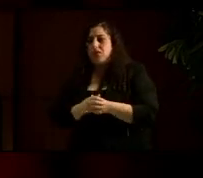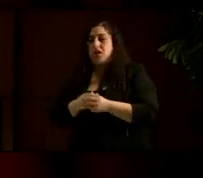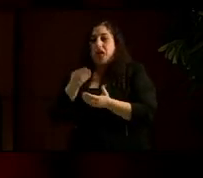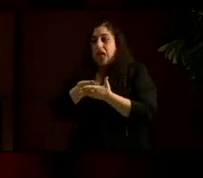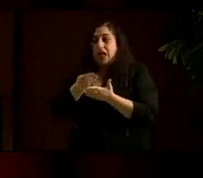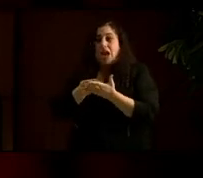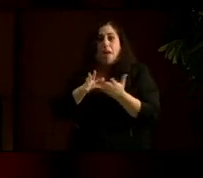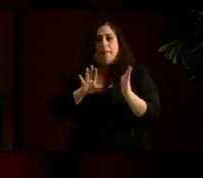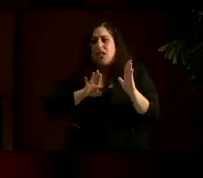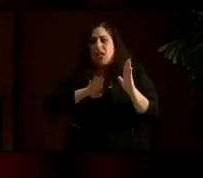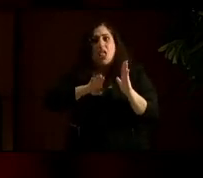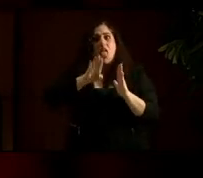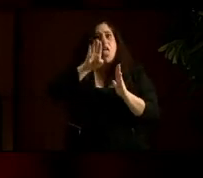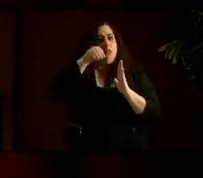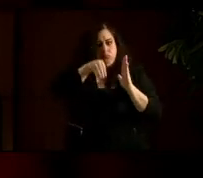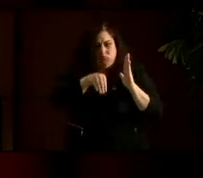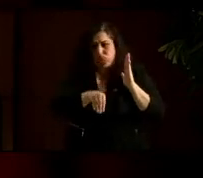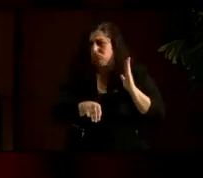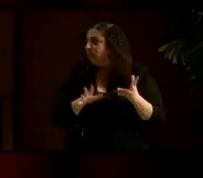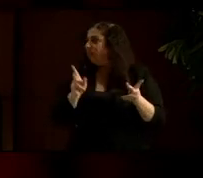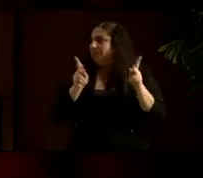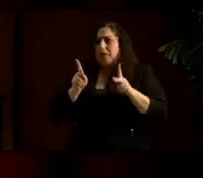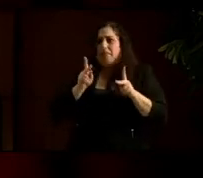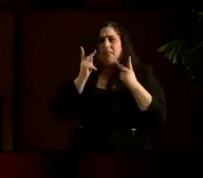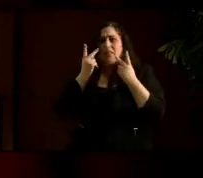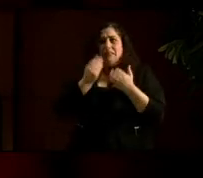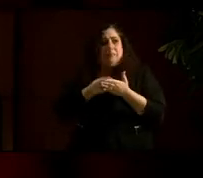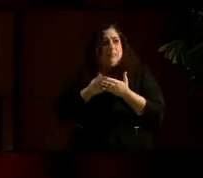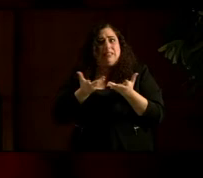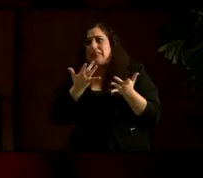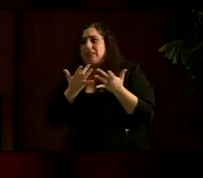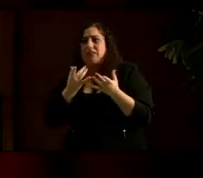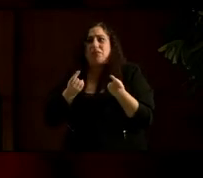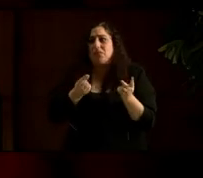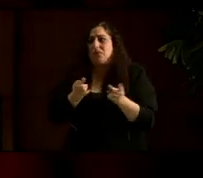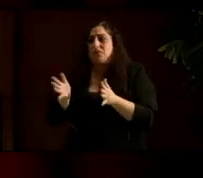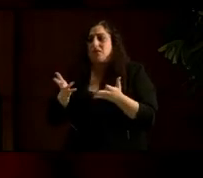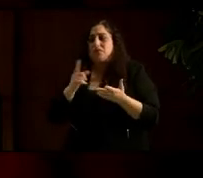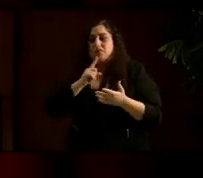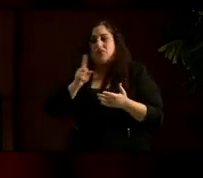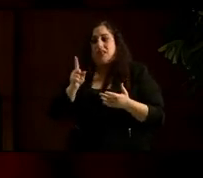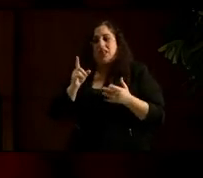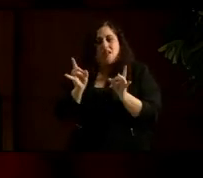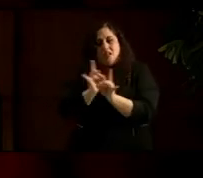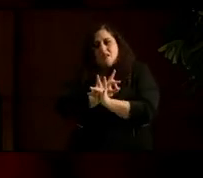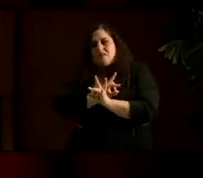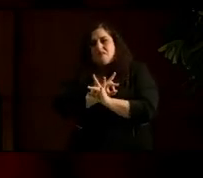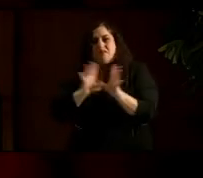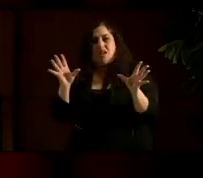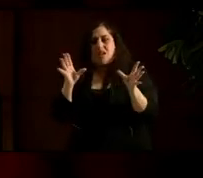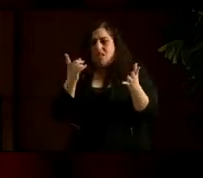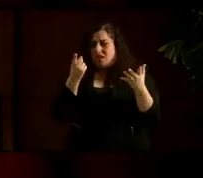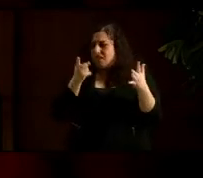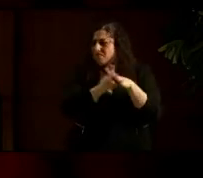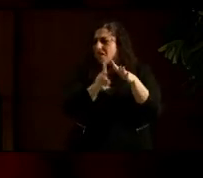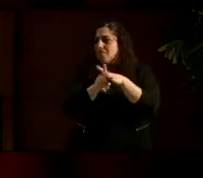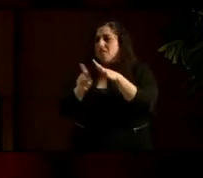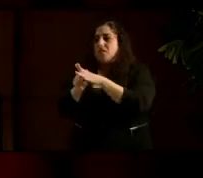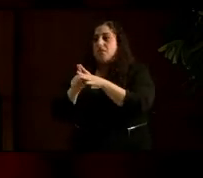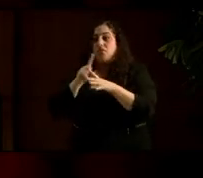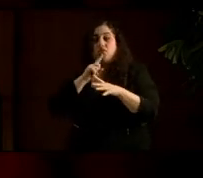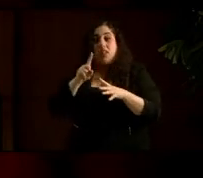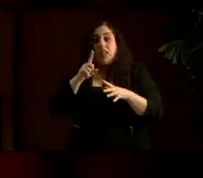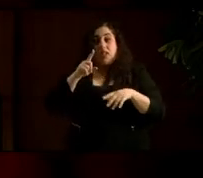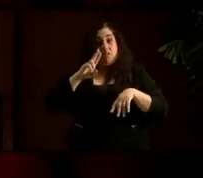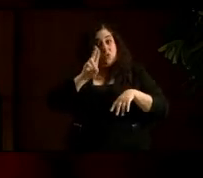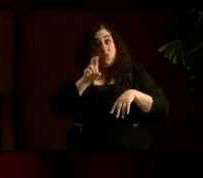worldwide as we adapt to our increasing volatile environmental and economic reality. All of these